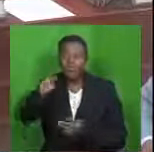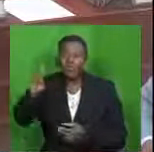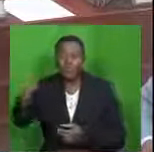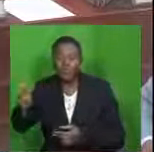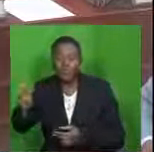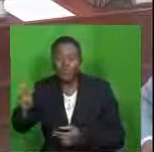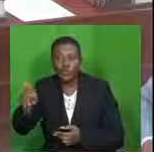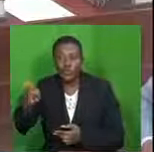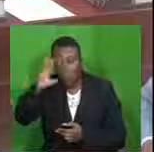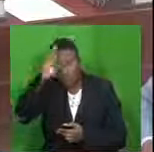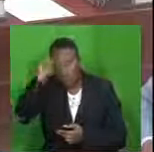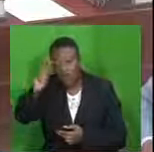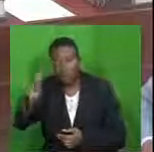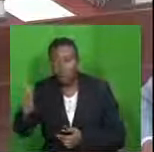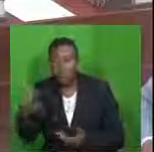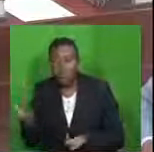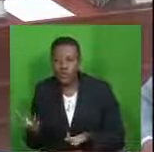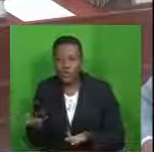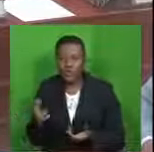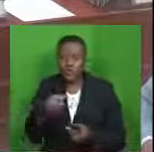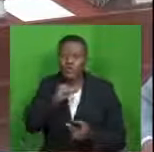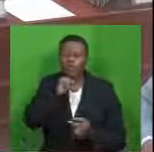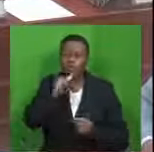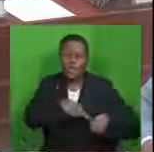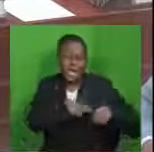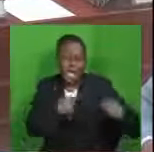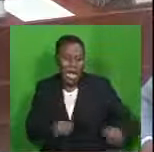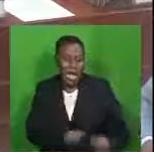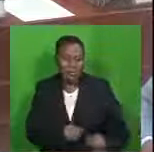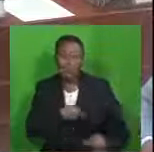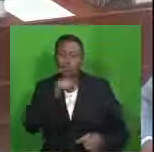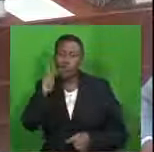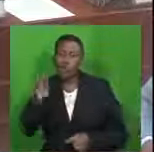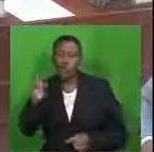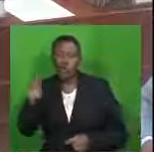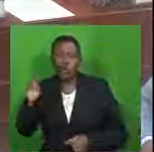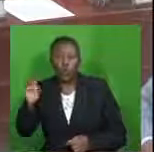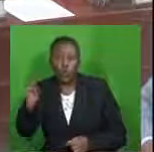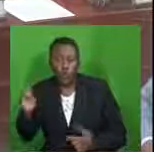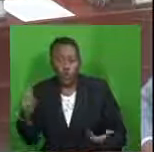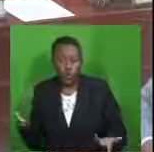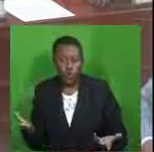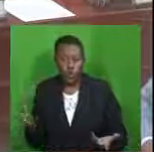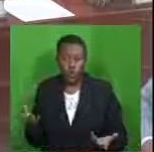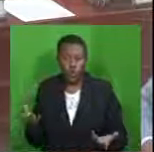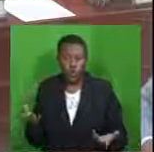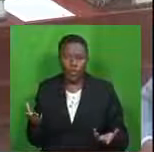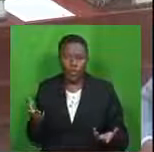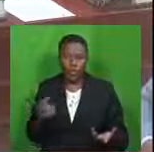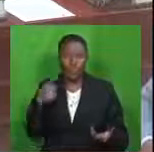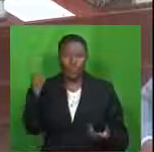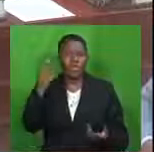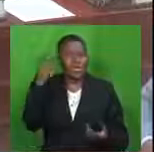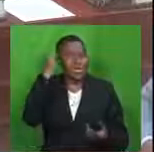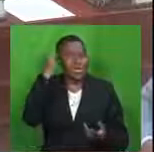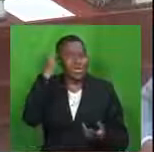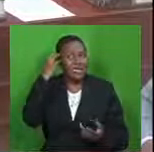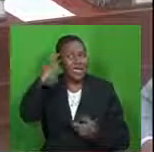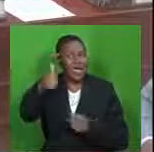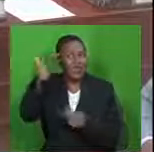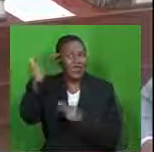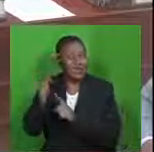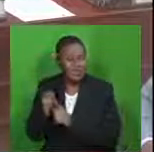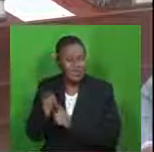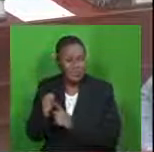or versus Kotoko, Mr. Speaker. Growing up, we all enjoyed hearing Ukuma Pima Apimbeba. It